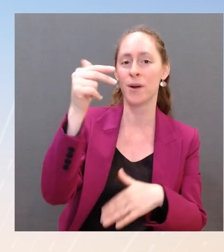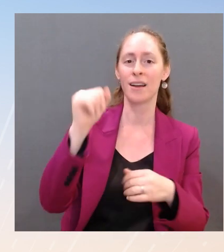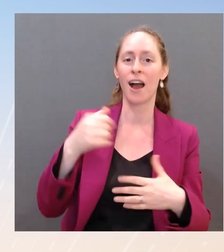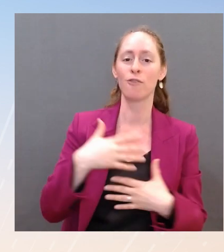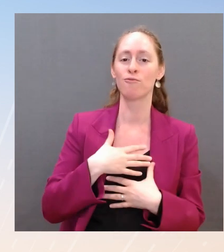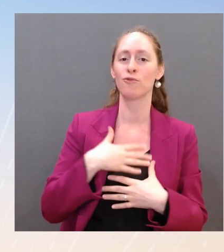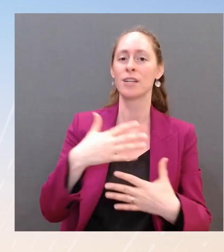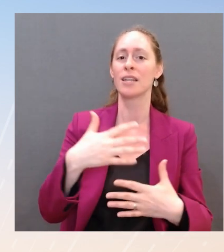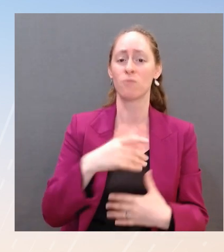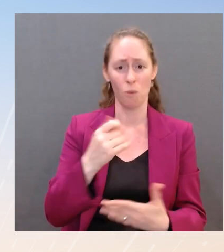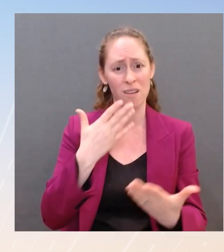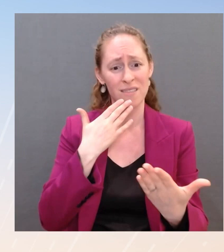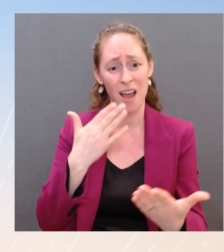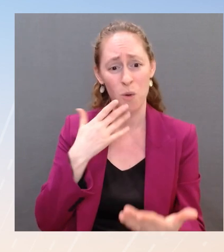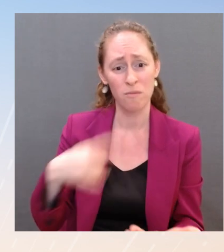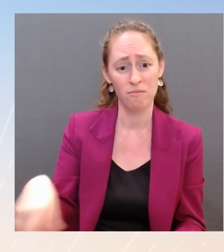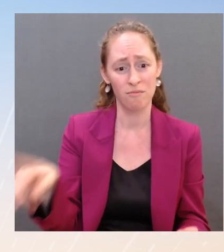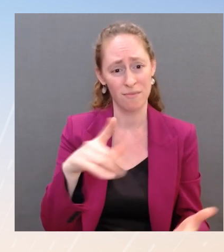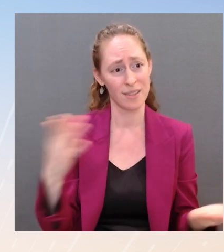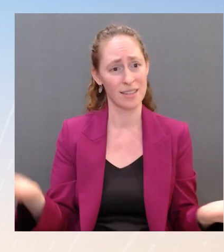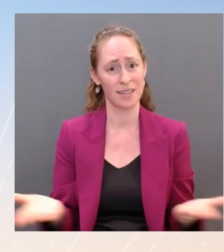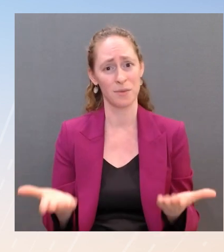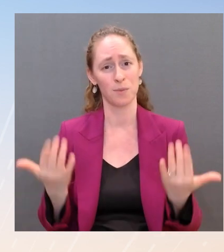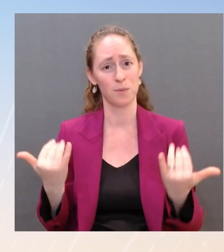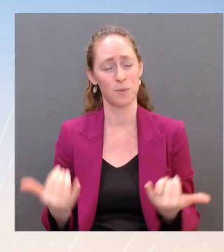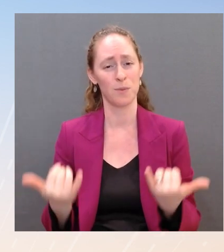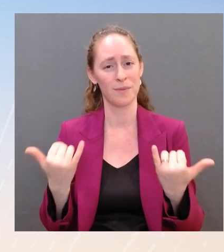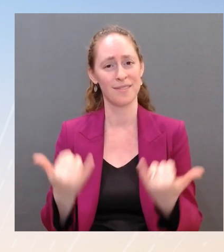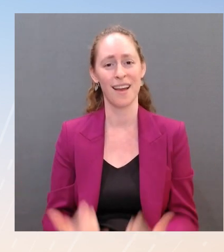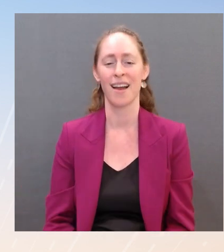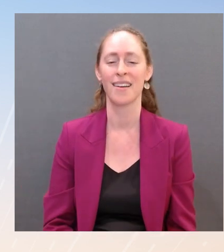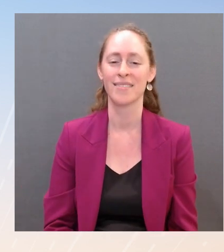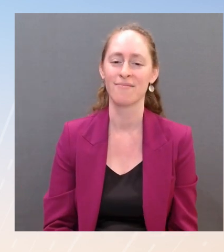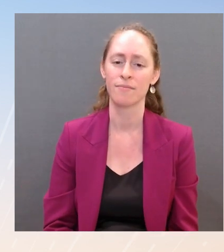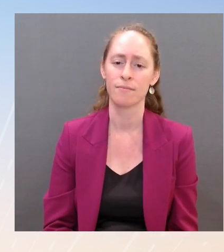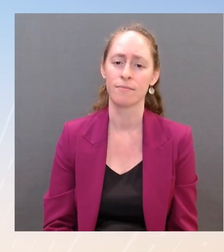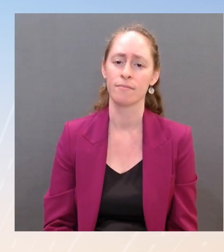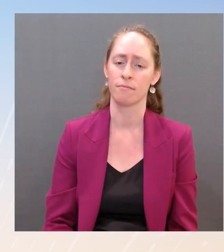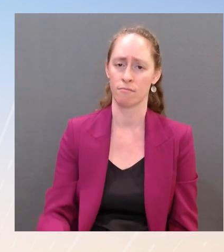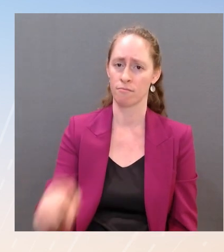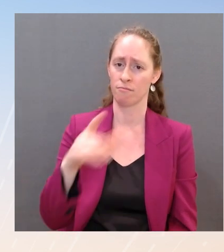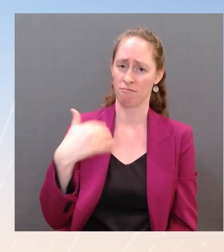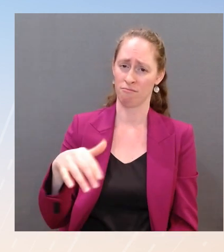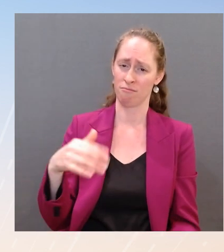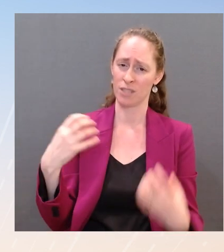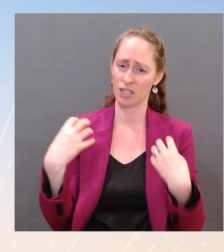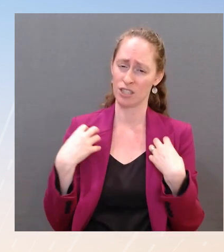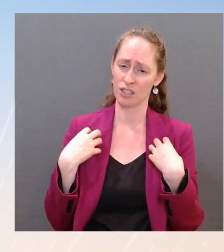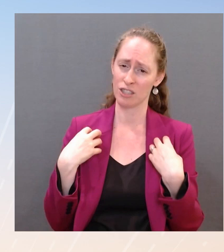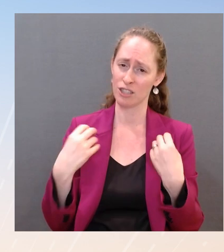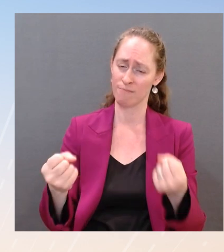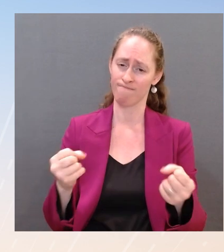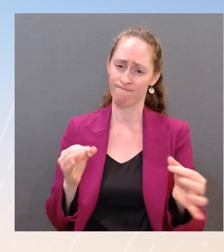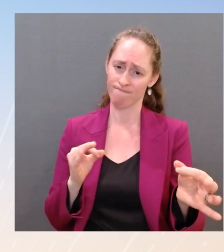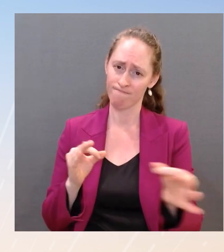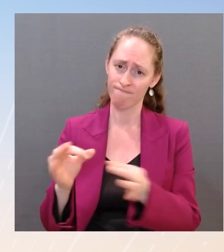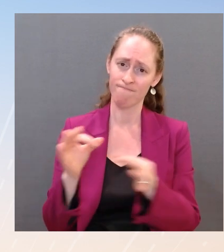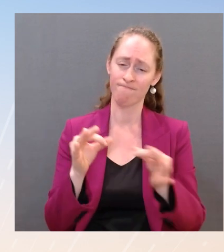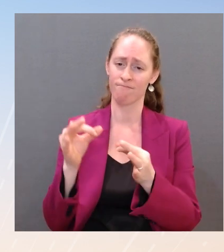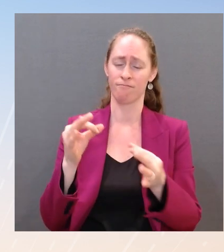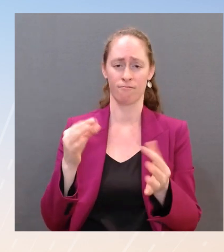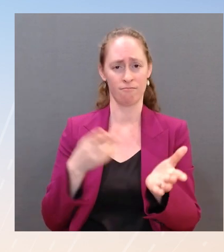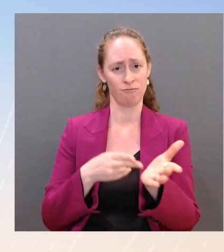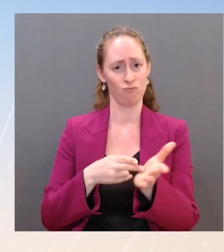takes courage to, you know, be honest about the struggles that you faced and to tell your